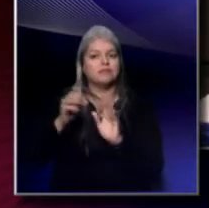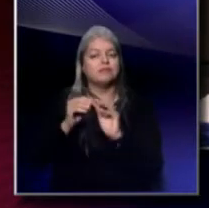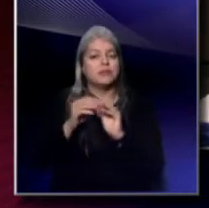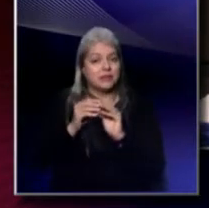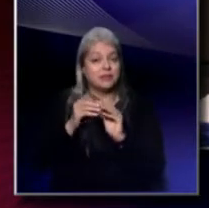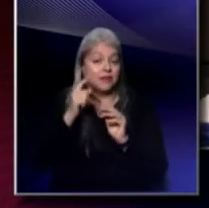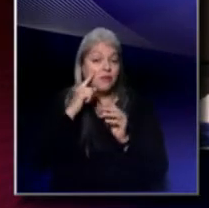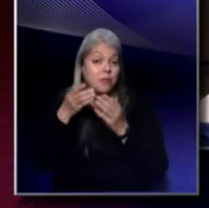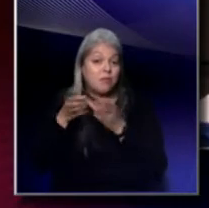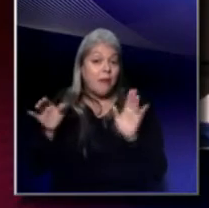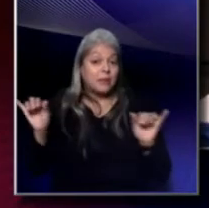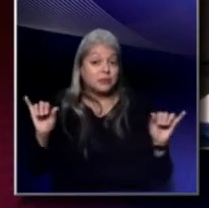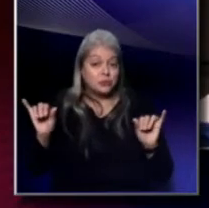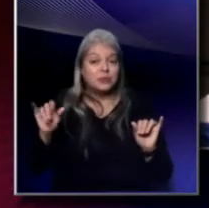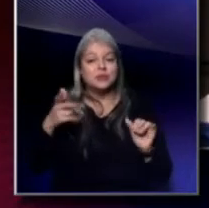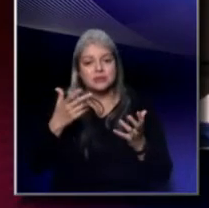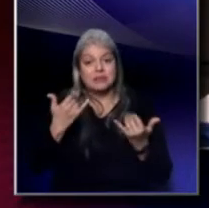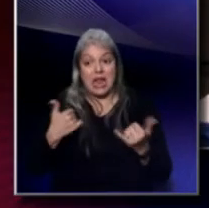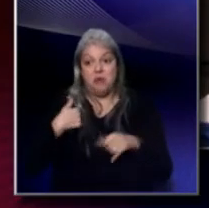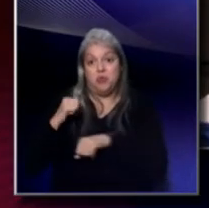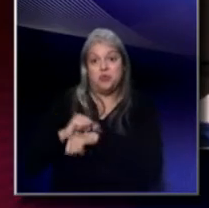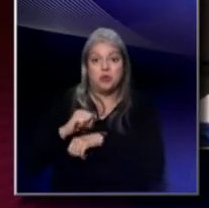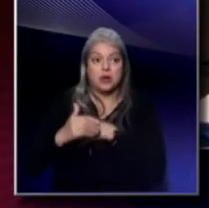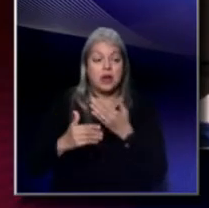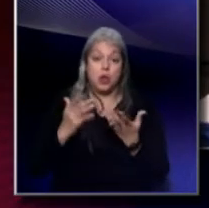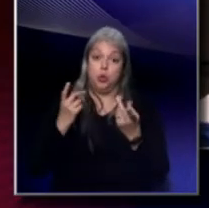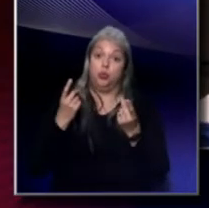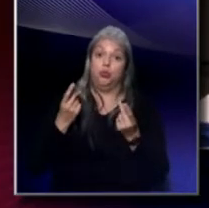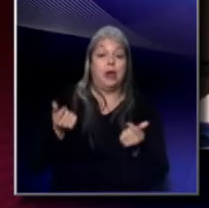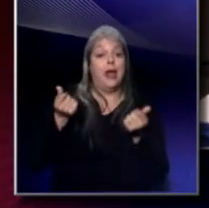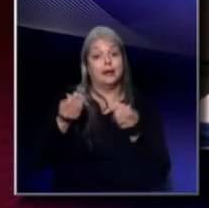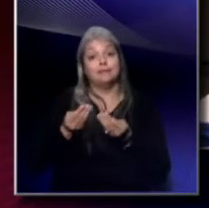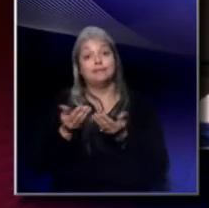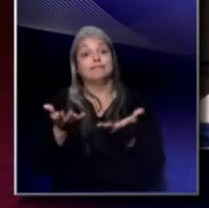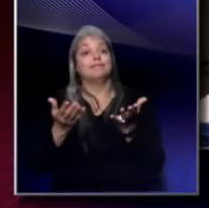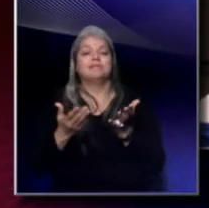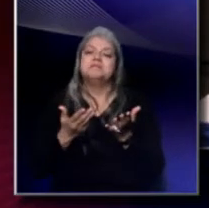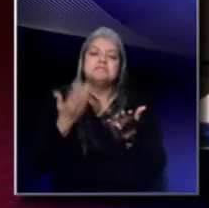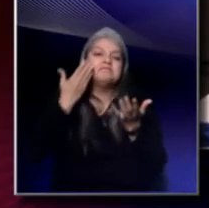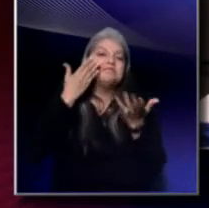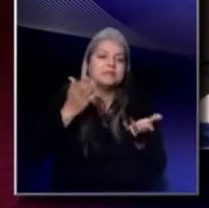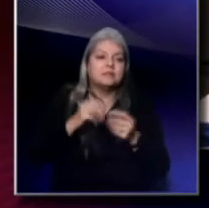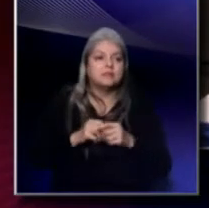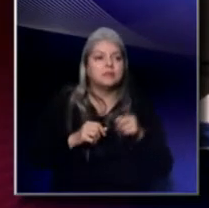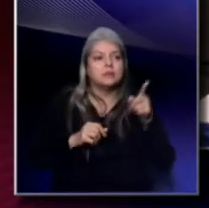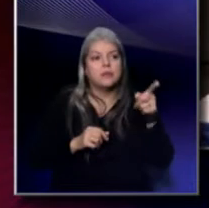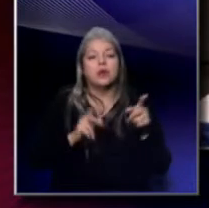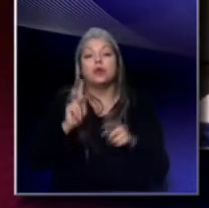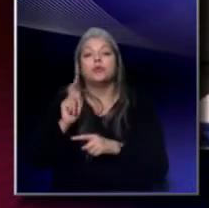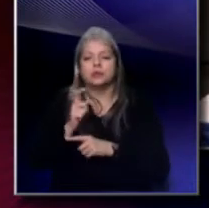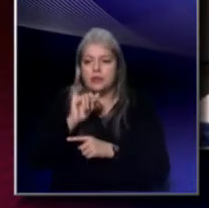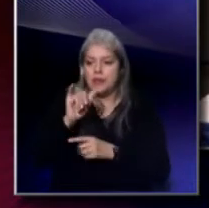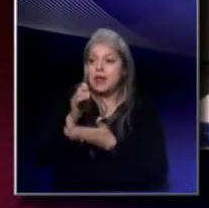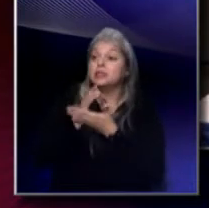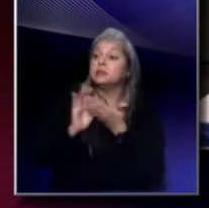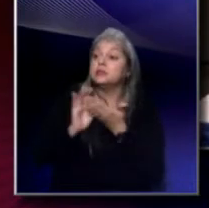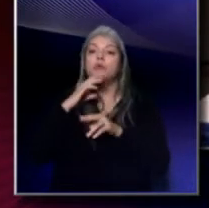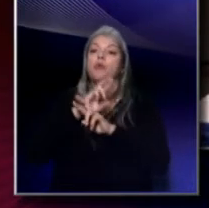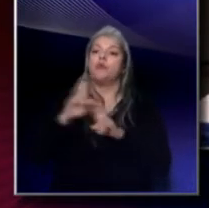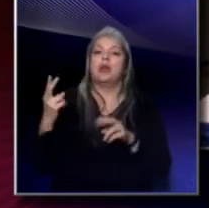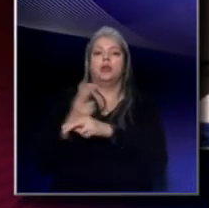we are working on that. I don't know how quick the turnaround will be. They are part of our advanced ed accreditation,